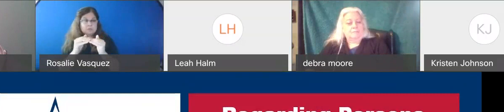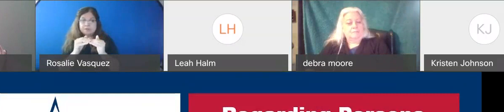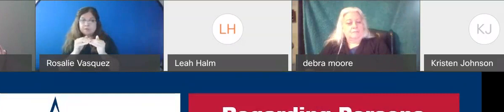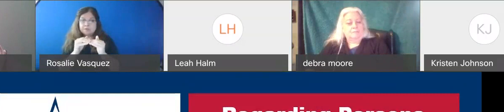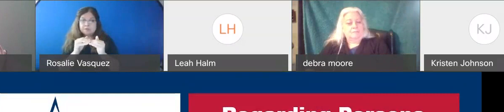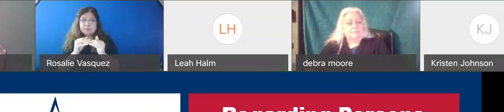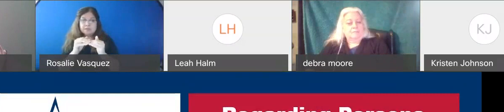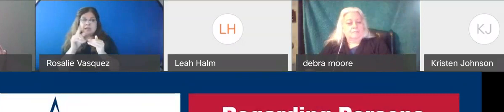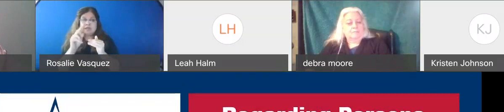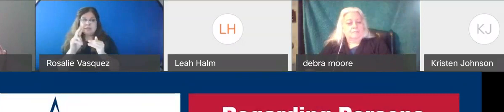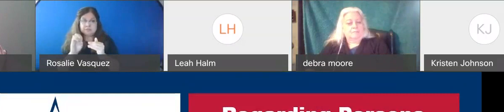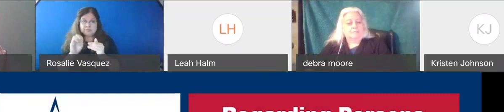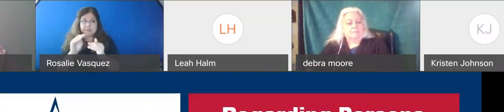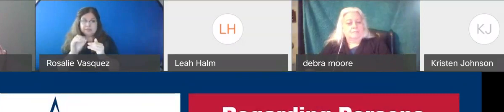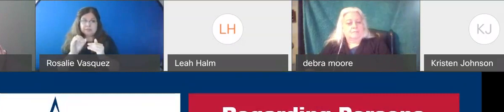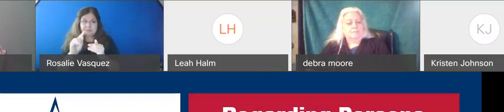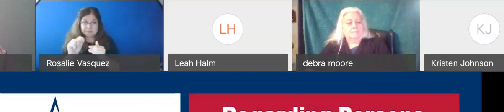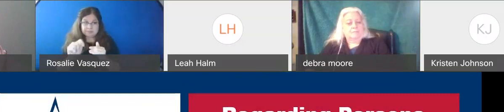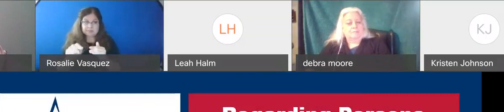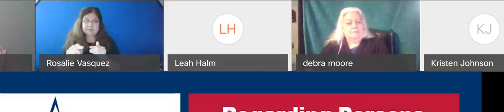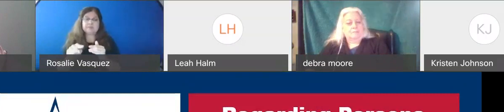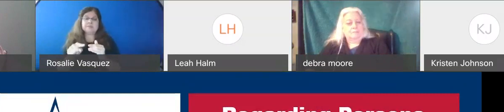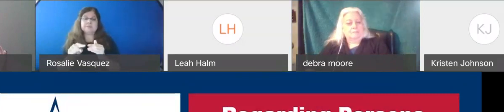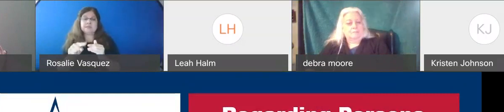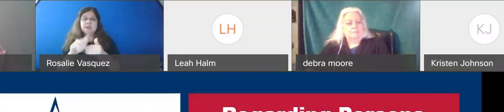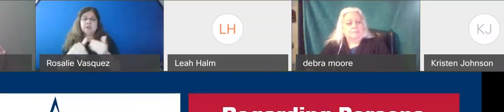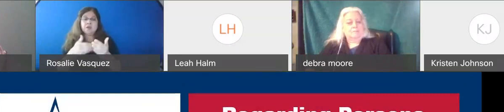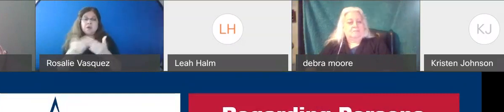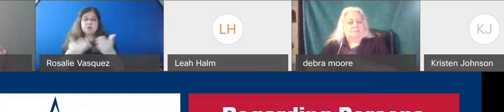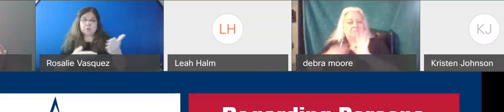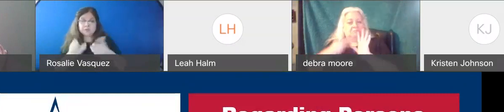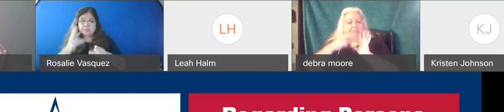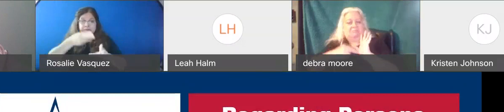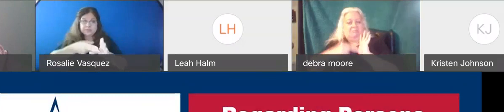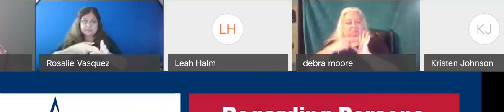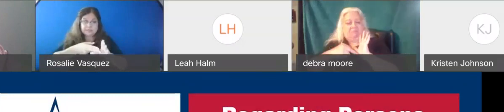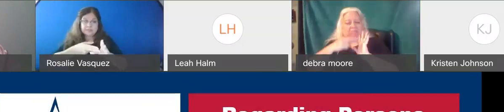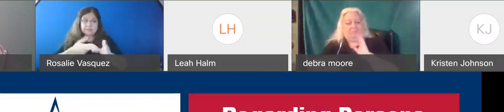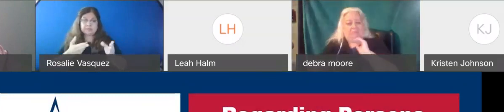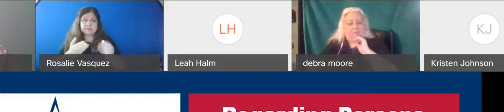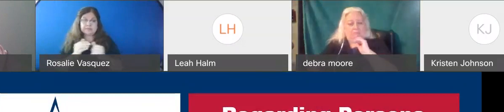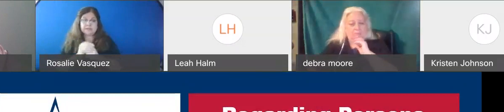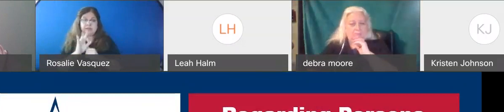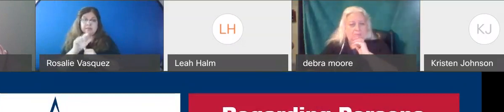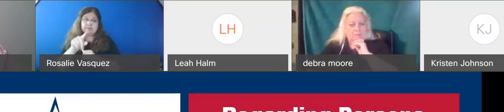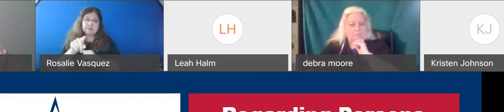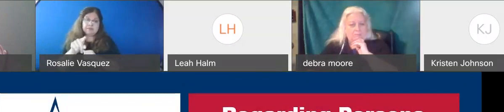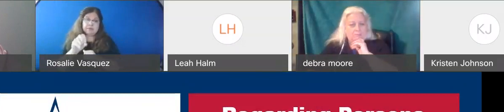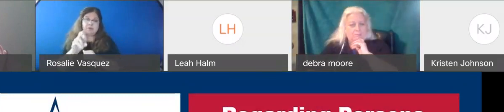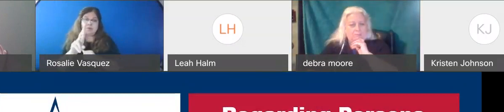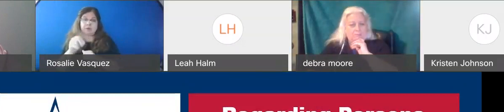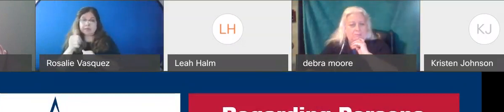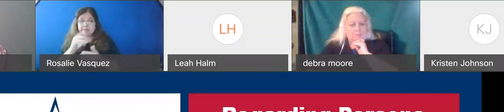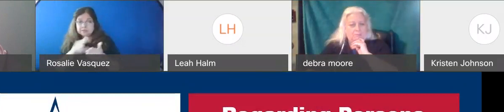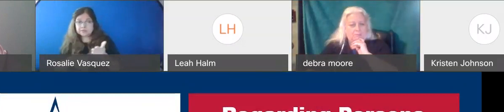not discriminate against persons with disabilities. All are welcome to participate. And if you or any students